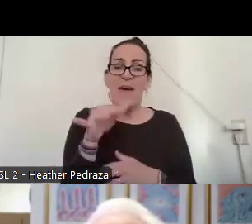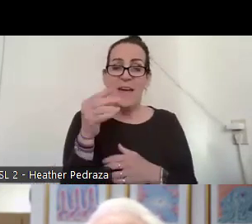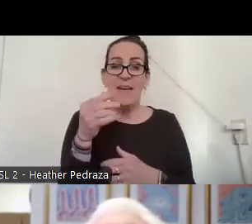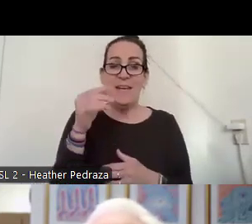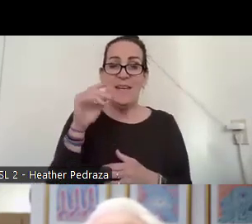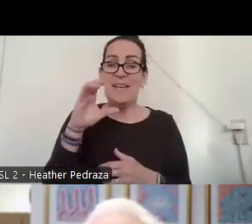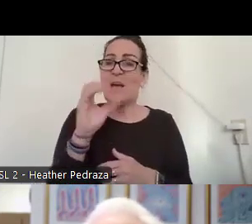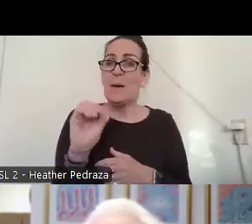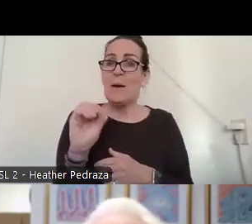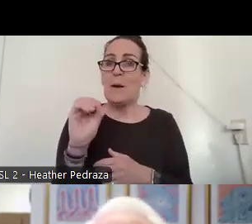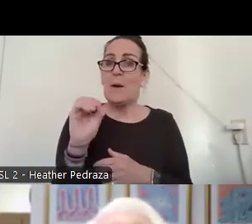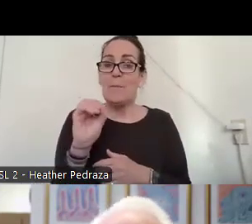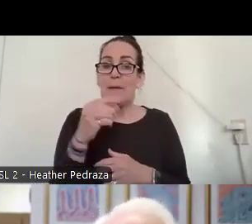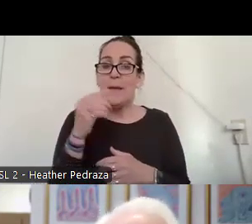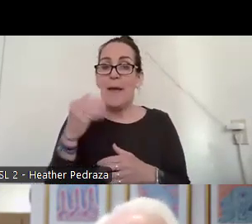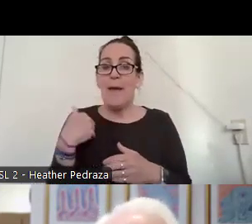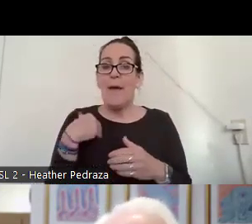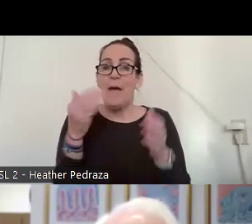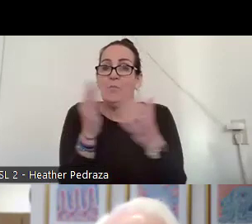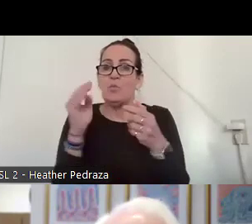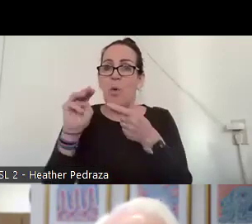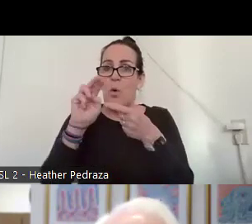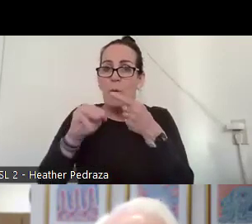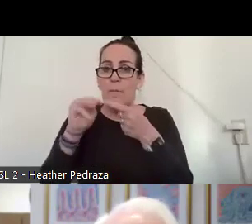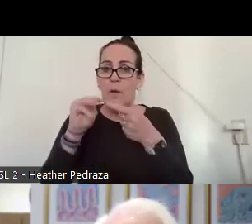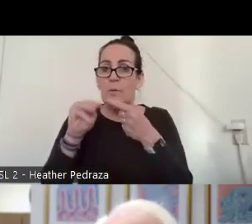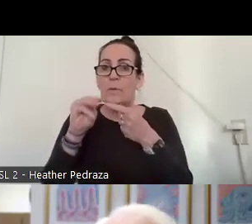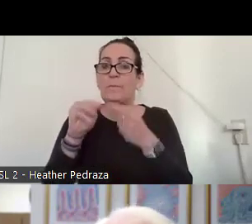prevent aggregation of the A beta peptide.